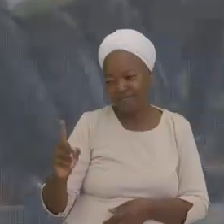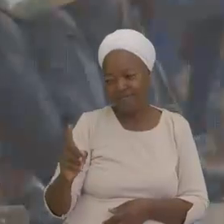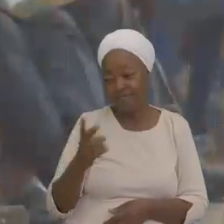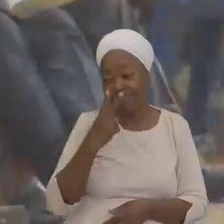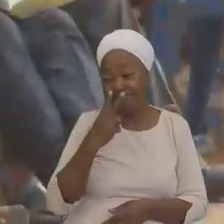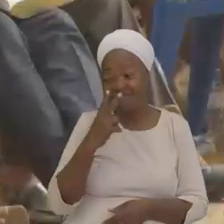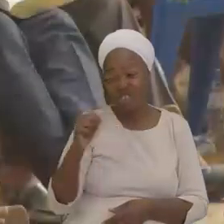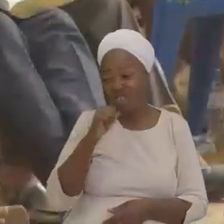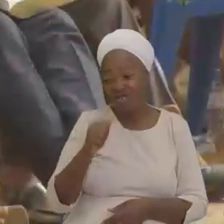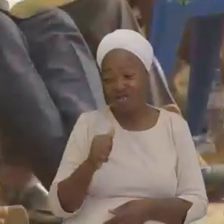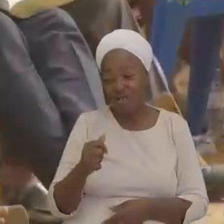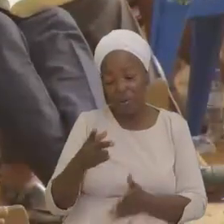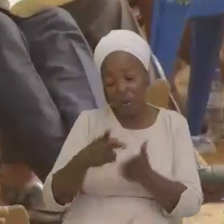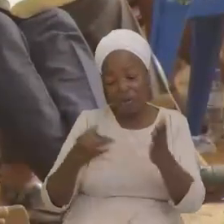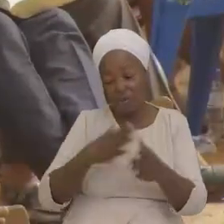charge,